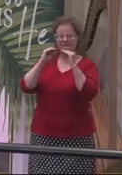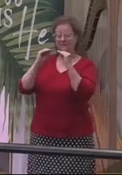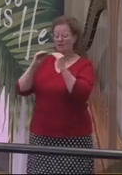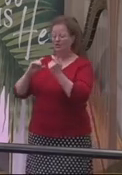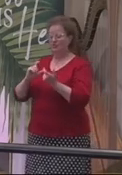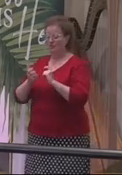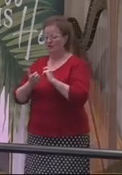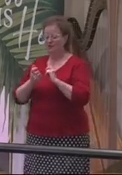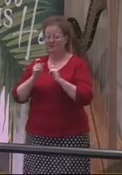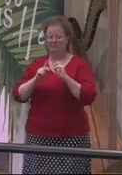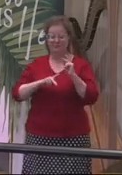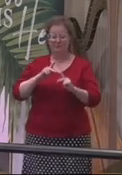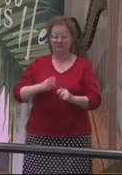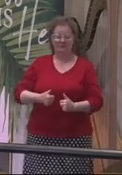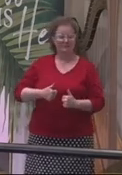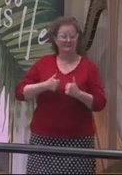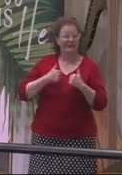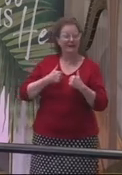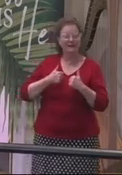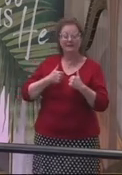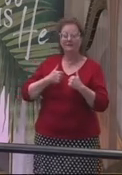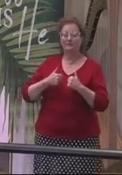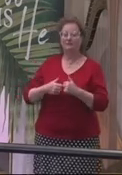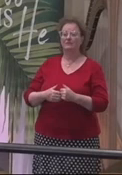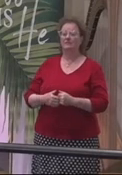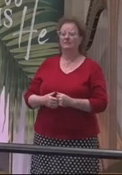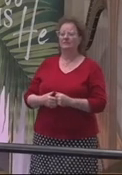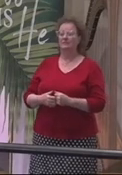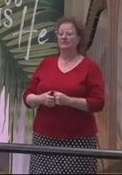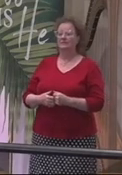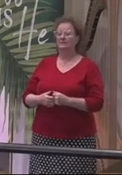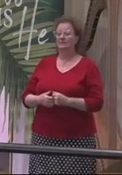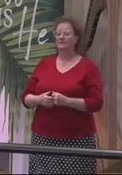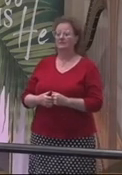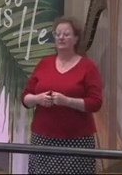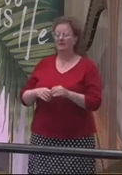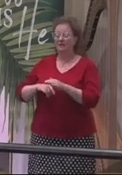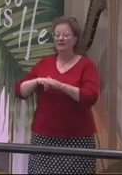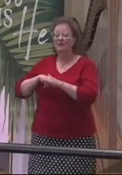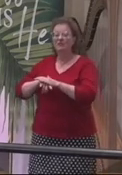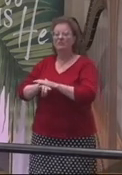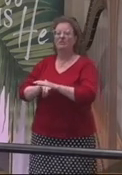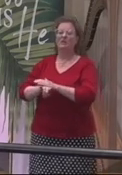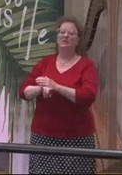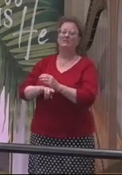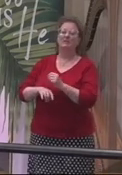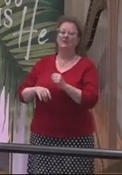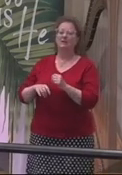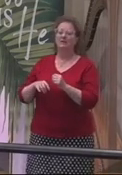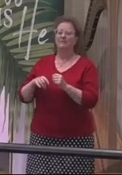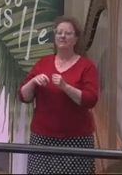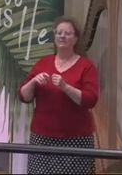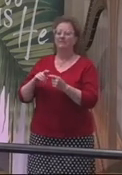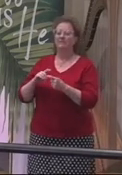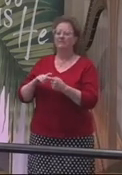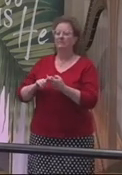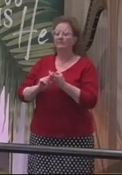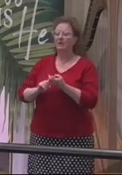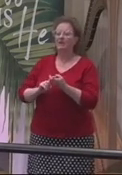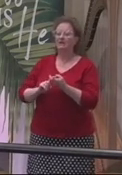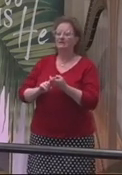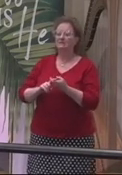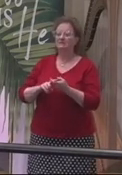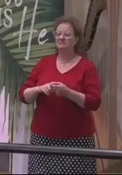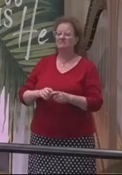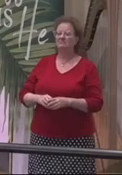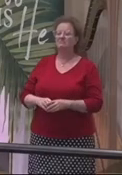people's lives. He then goes out and he's betrayed by his closest constituents, and he goes through this kangaroo court where he's bounced around, and